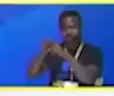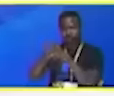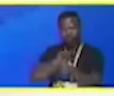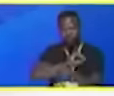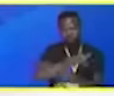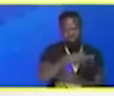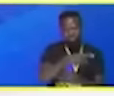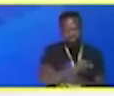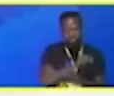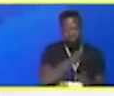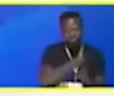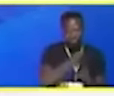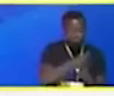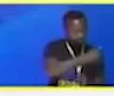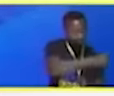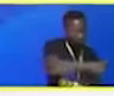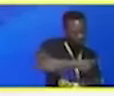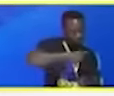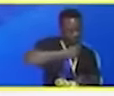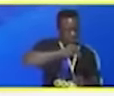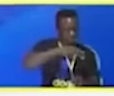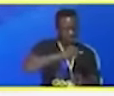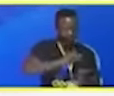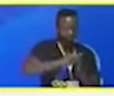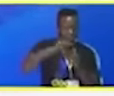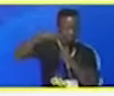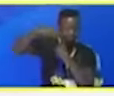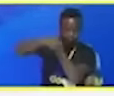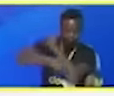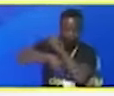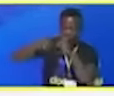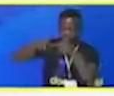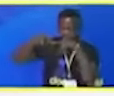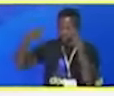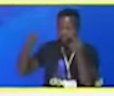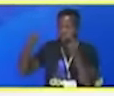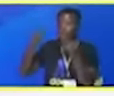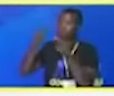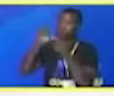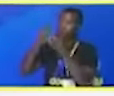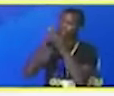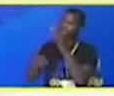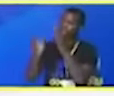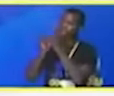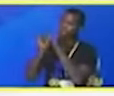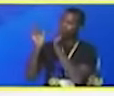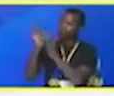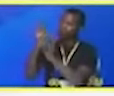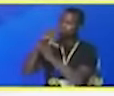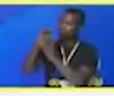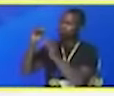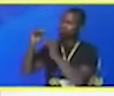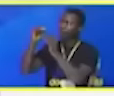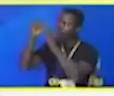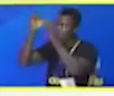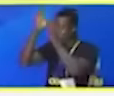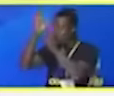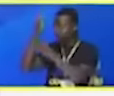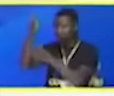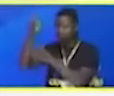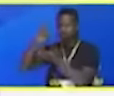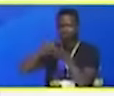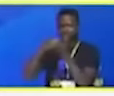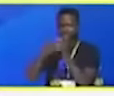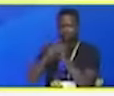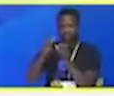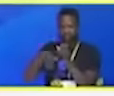straight into a deeper revelation of Jesus and of the Father. That means in God's